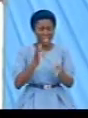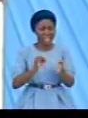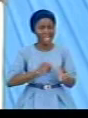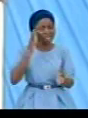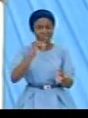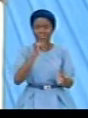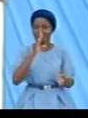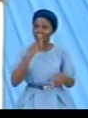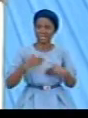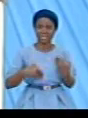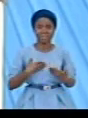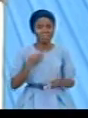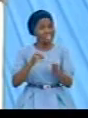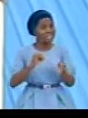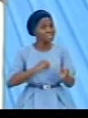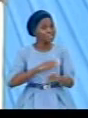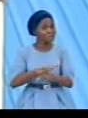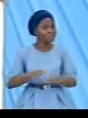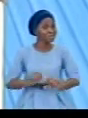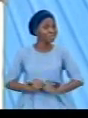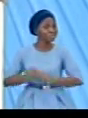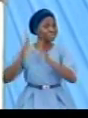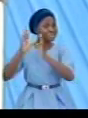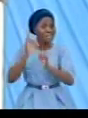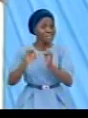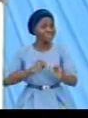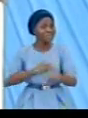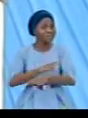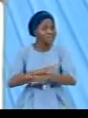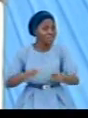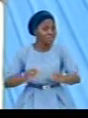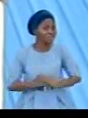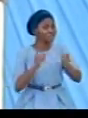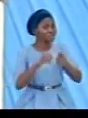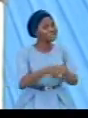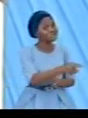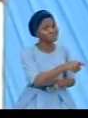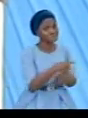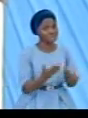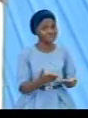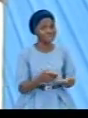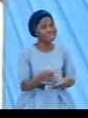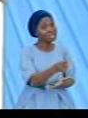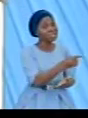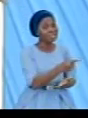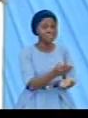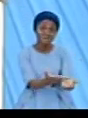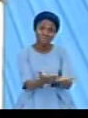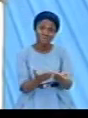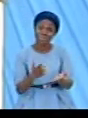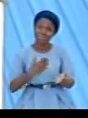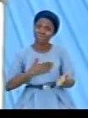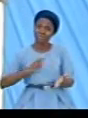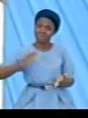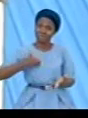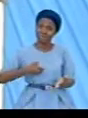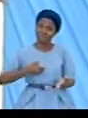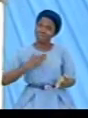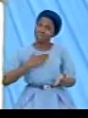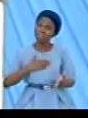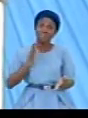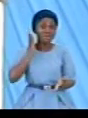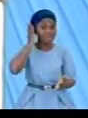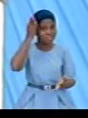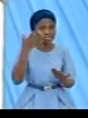I will not be happy if I don't yield to them. They want my soul. They want my destiny.